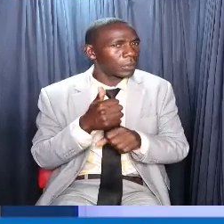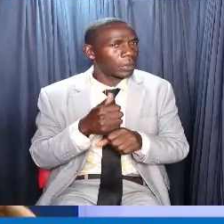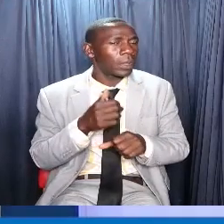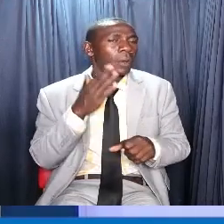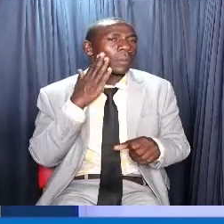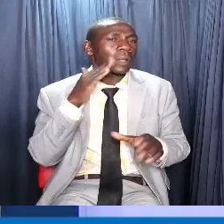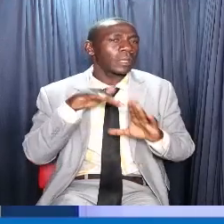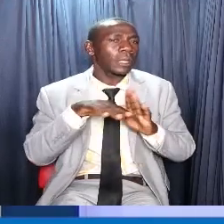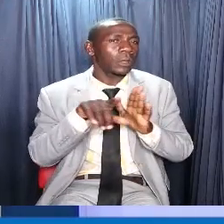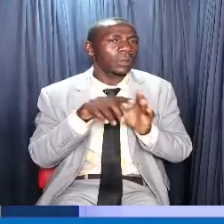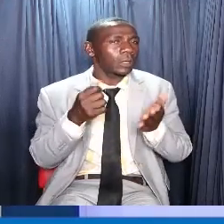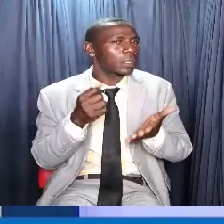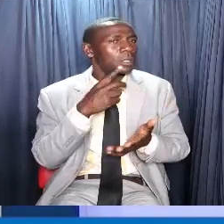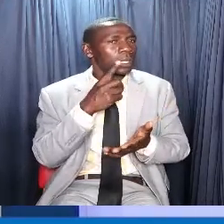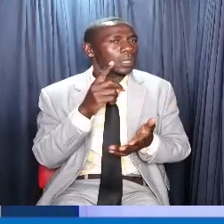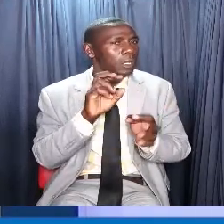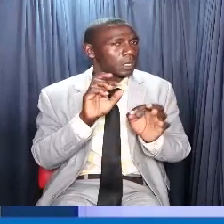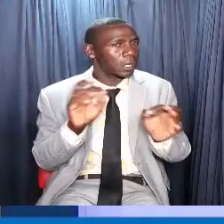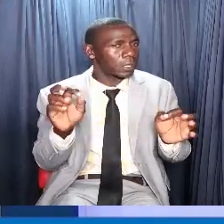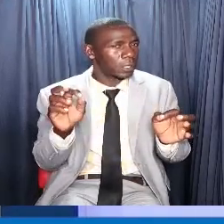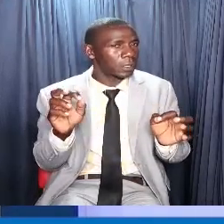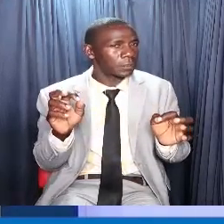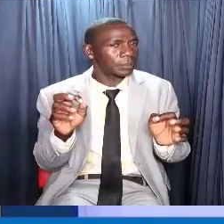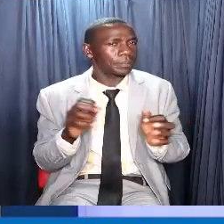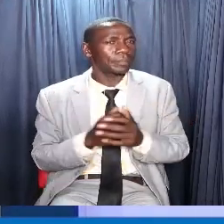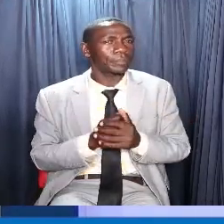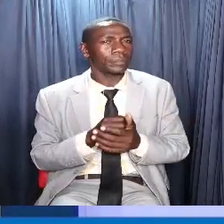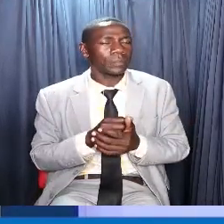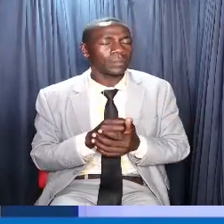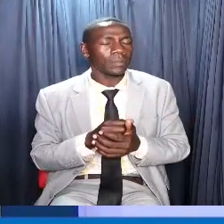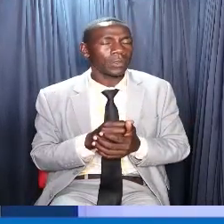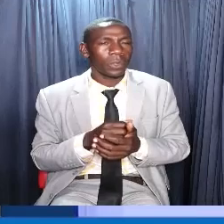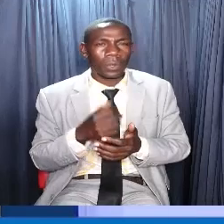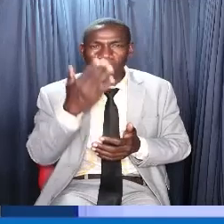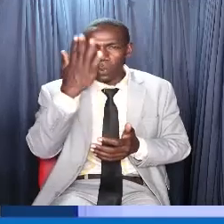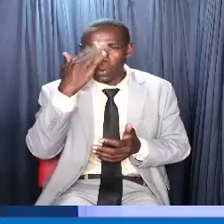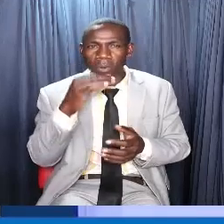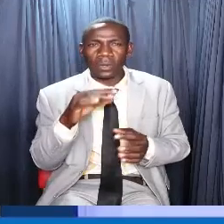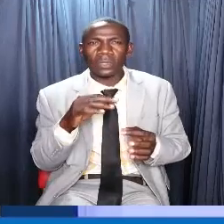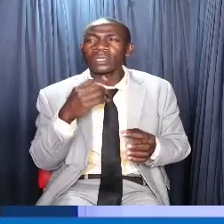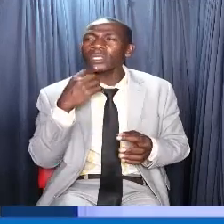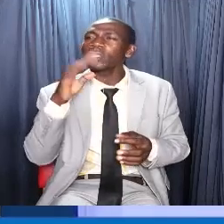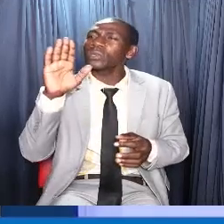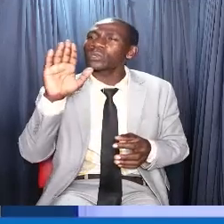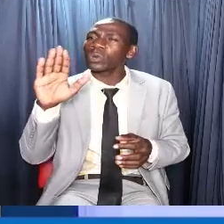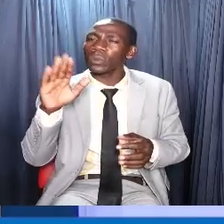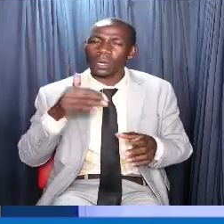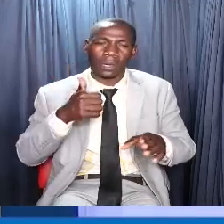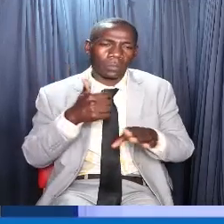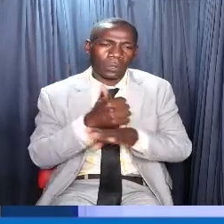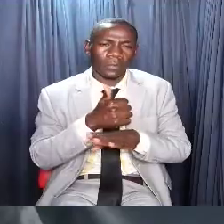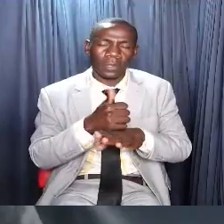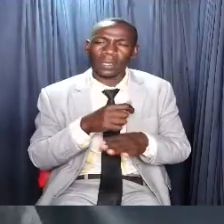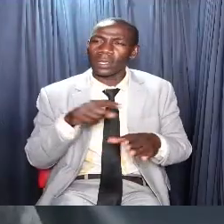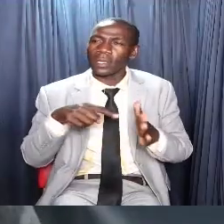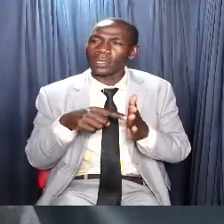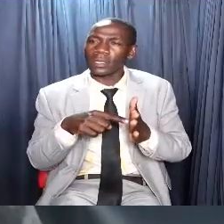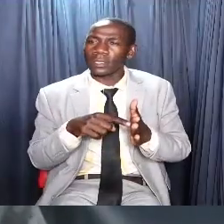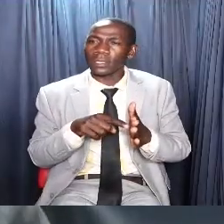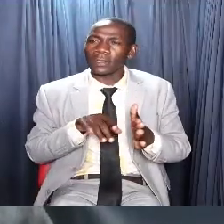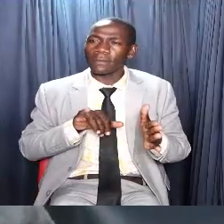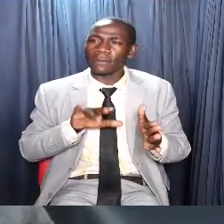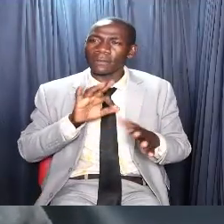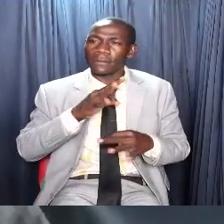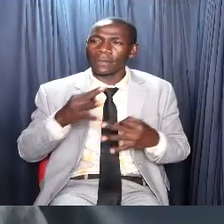hasemi kitu? Why this in-law insult the mother-in-law is not talking anything upon that? Mbona hata hamkanyi akamwambia mbona ulitukana mwenzako?